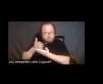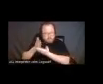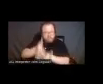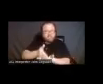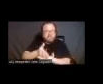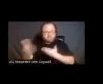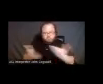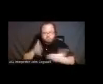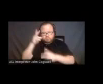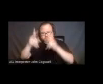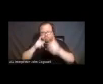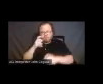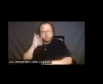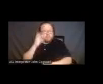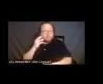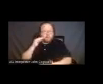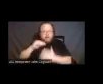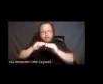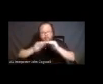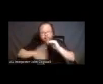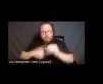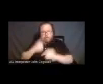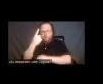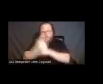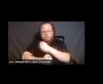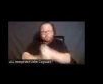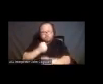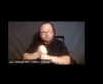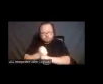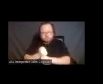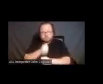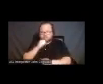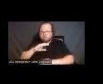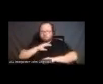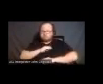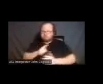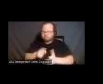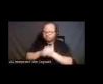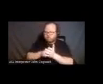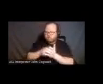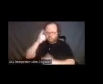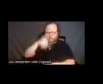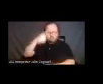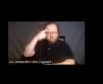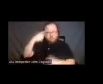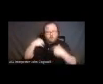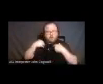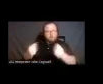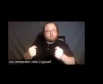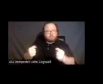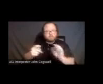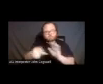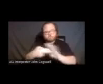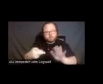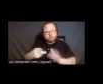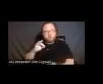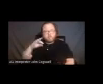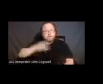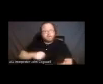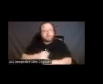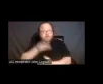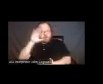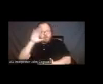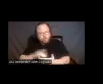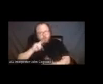symptoms experienced for less than a year, or who do not meet the criteria of a mental health diagnosis, or who can benefit from